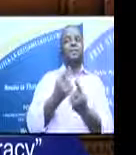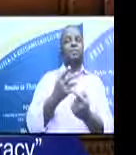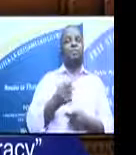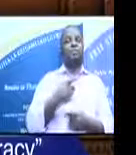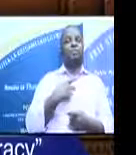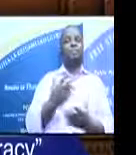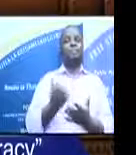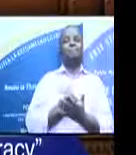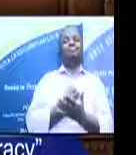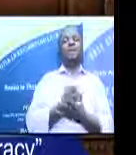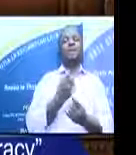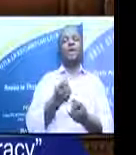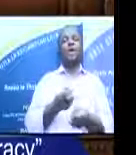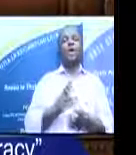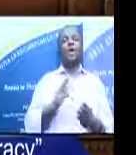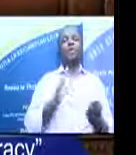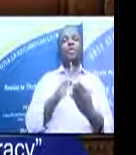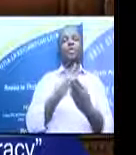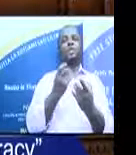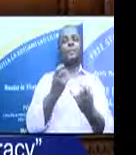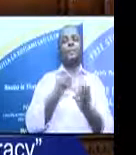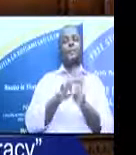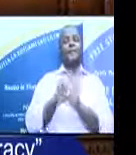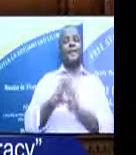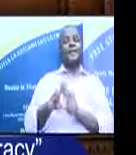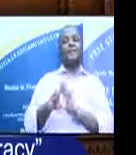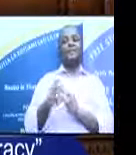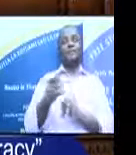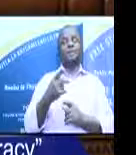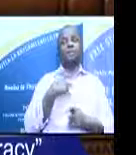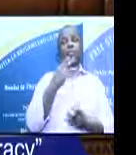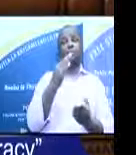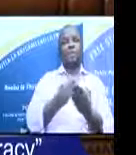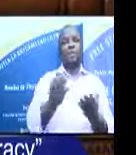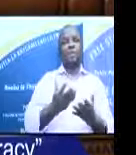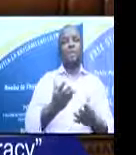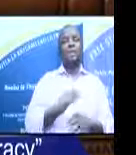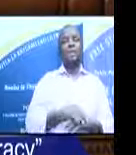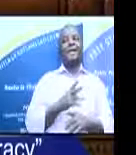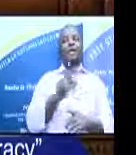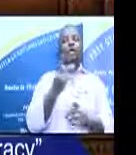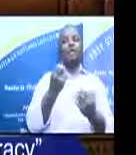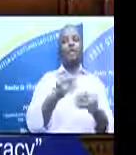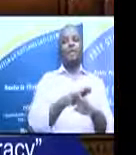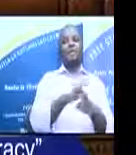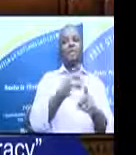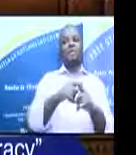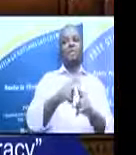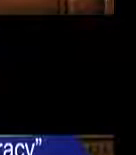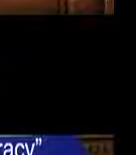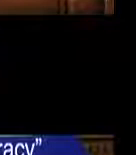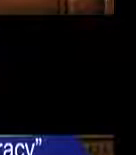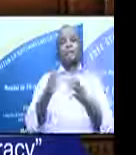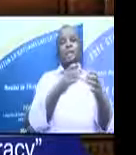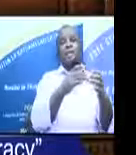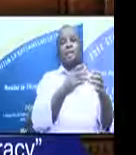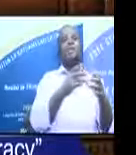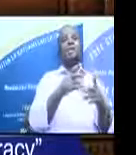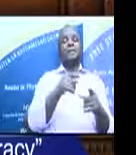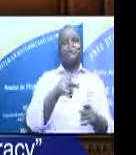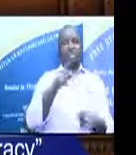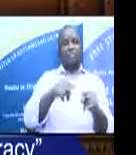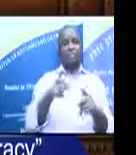take promotion approach, which suggests that comprehensive and intersectoral solution is the way to go. It